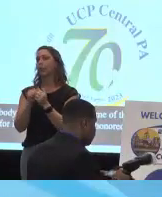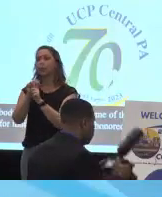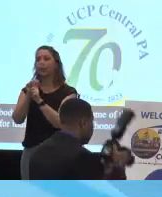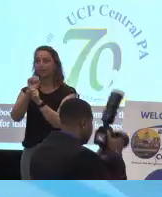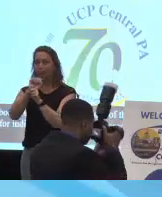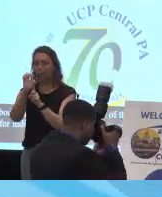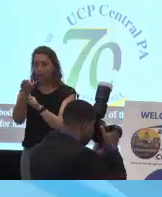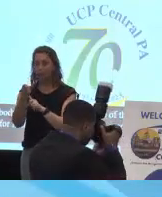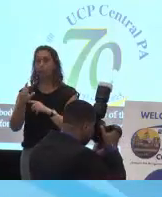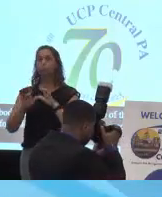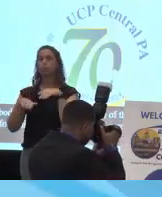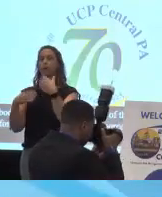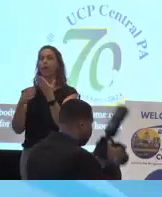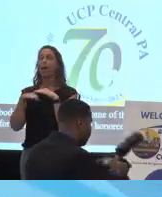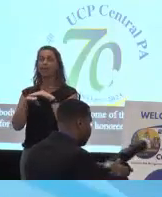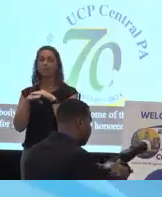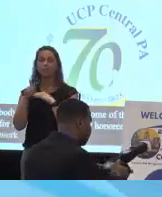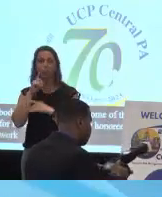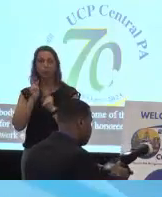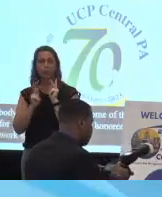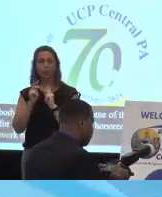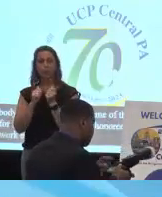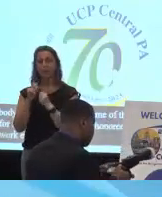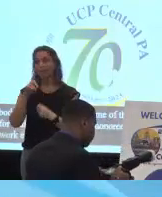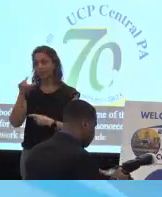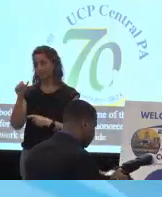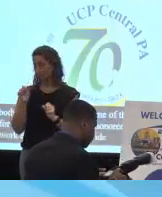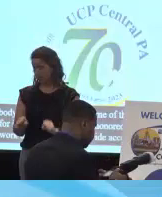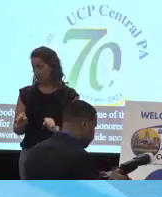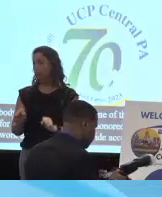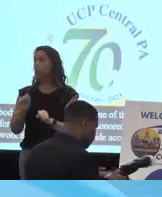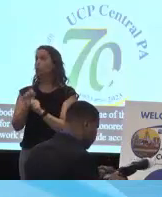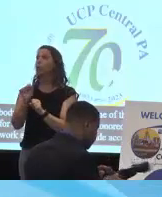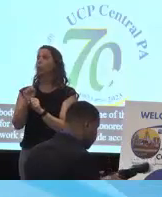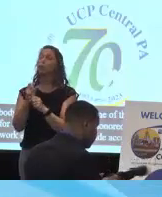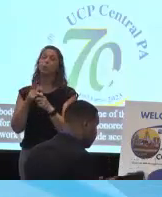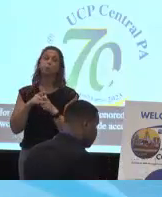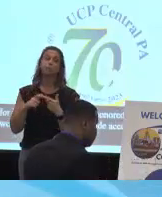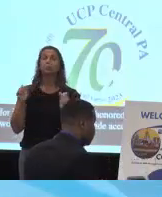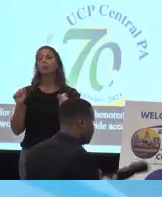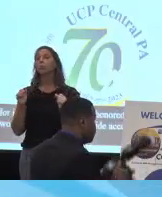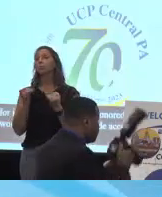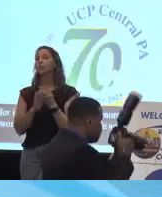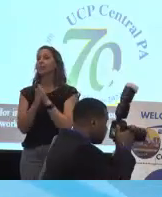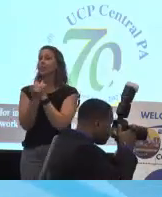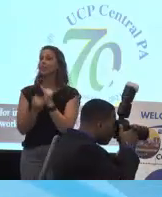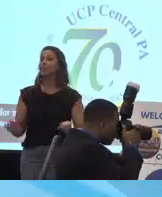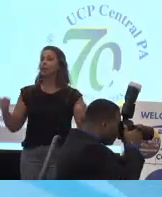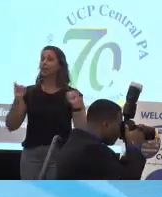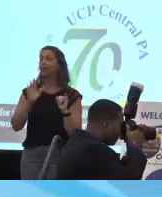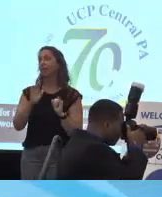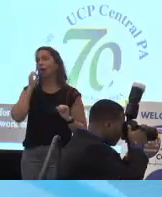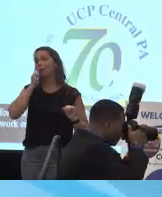provide access for individuals with disabilities to be able to work, to be able to be independent in their